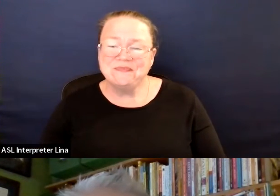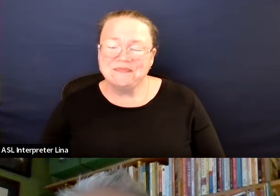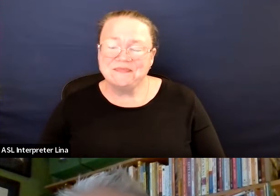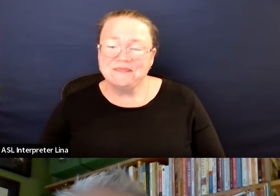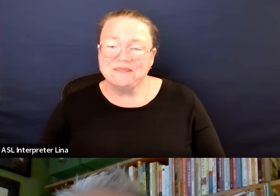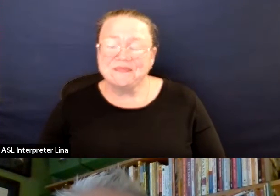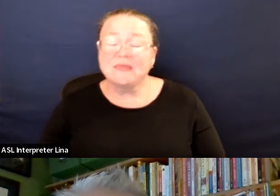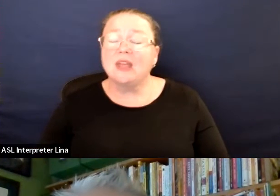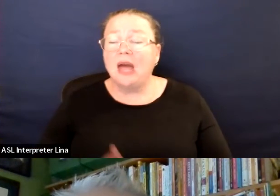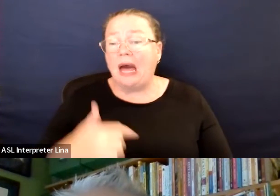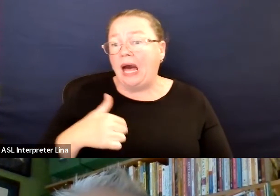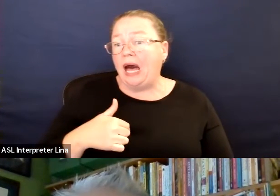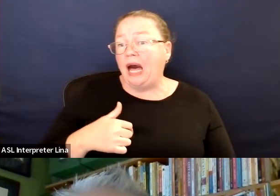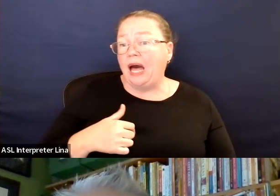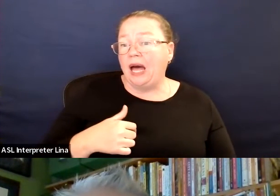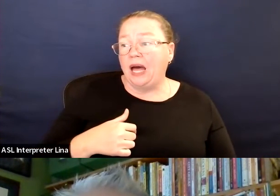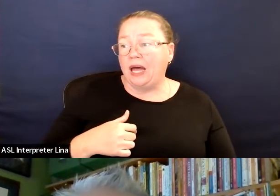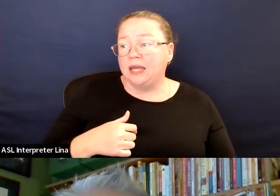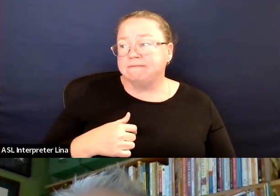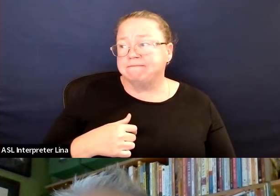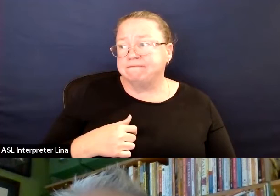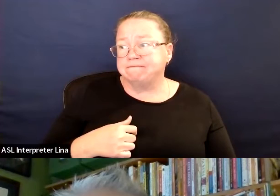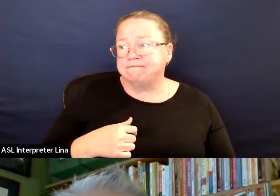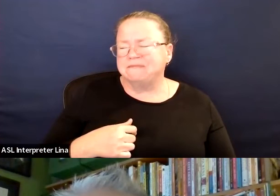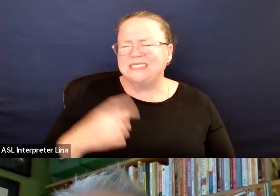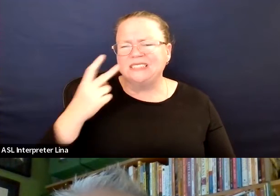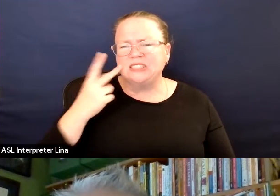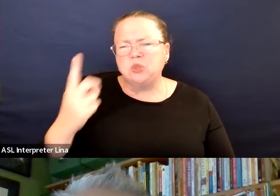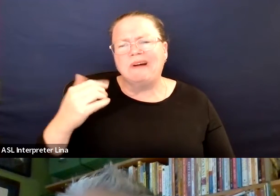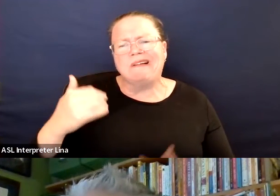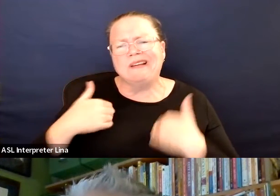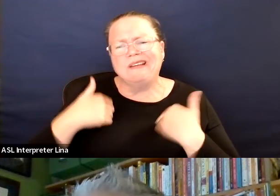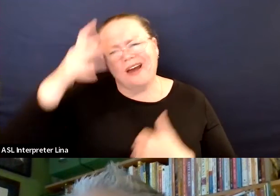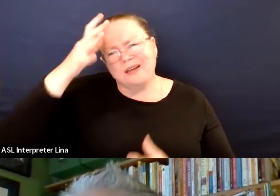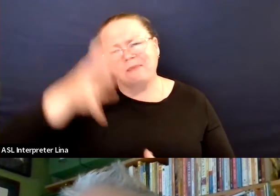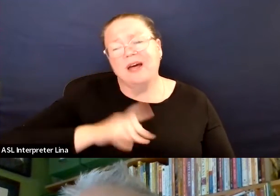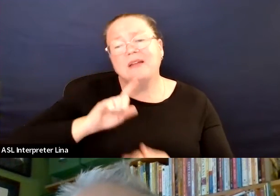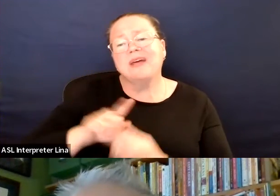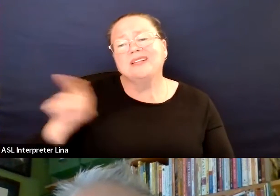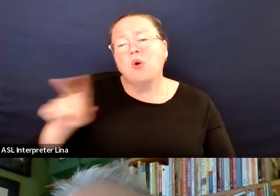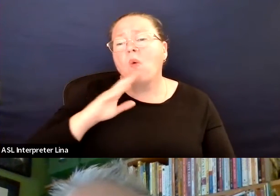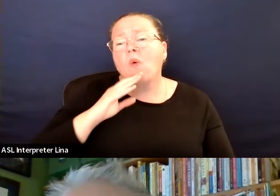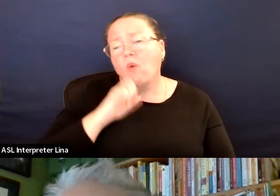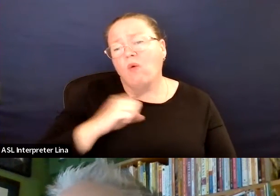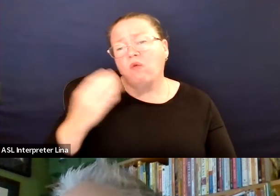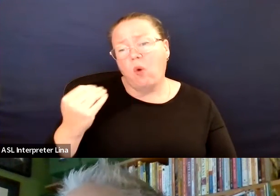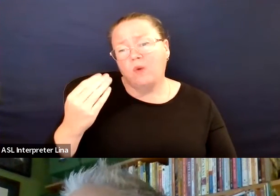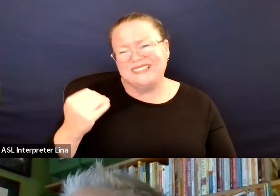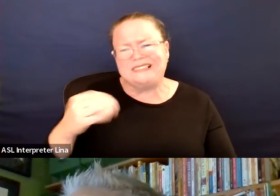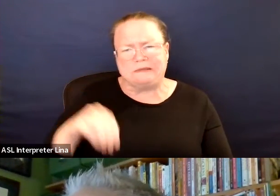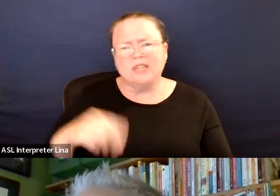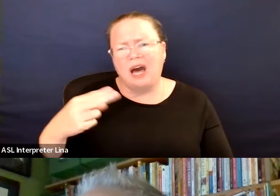You know, and I look at just one young man I met back when he was 14 years old and in high school and having some